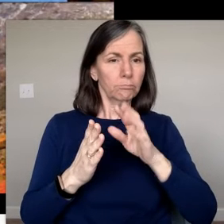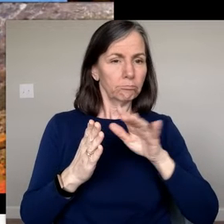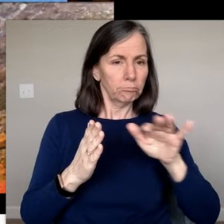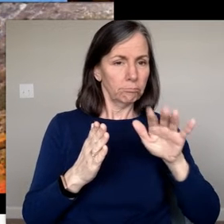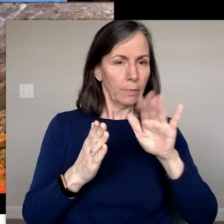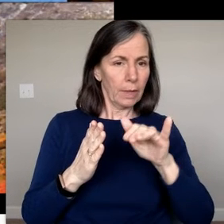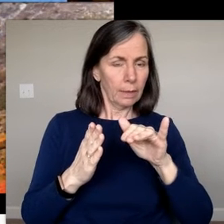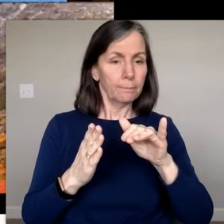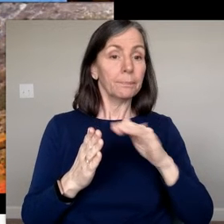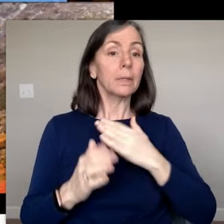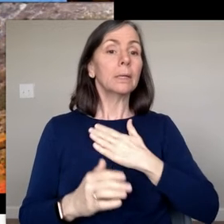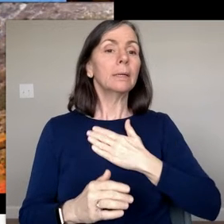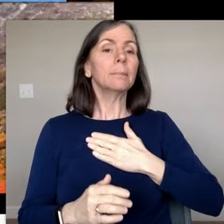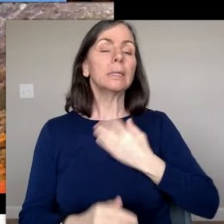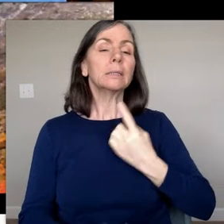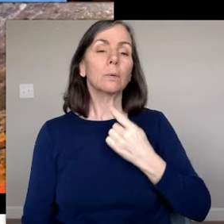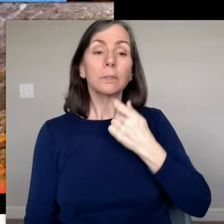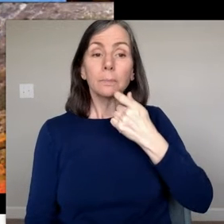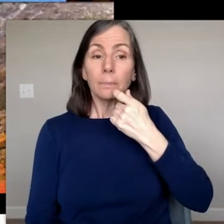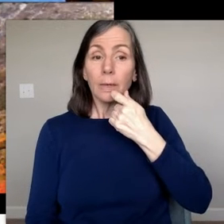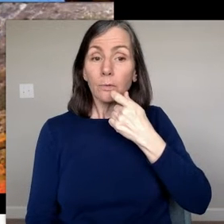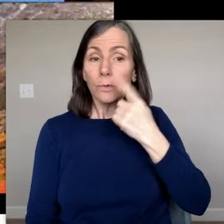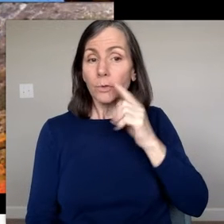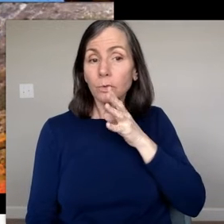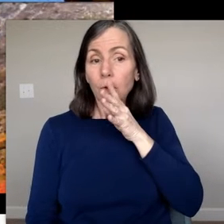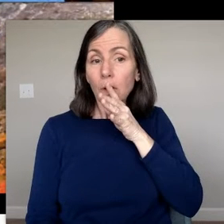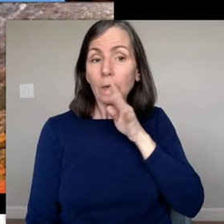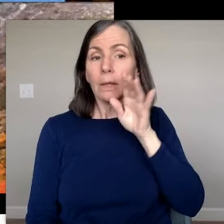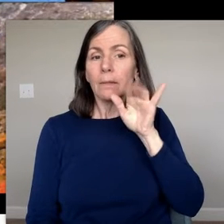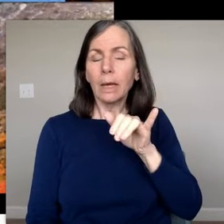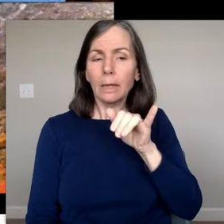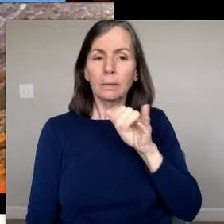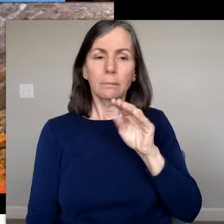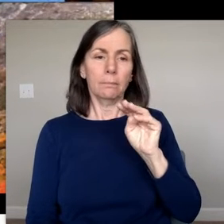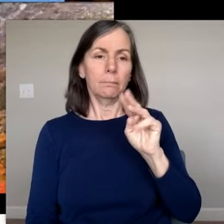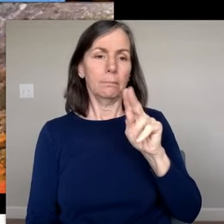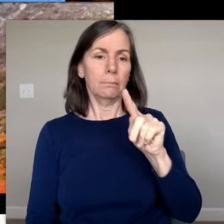please always make sure to mute your microphone at first when you join in.